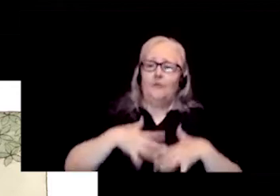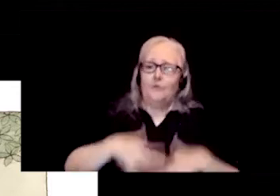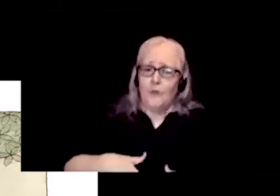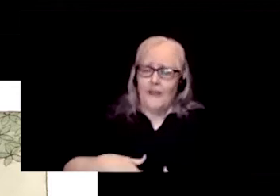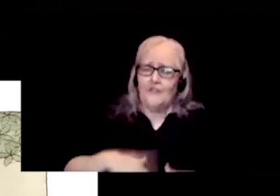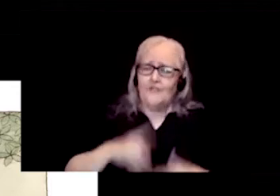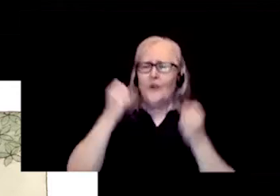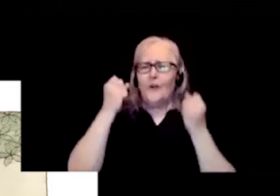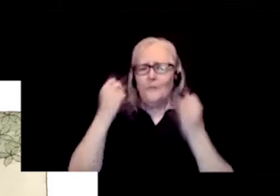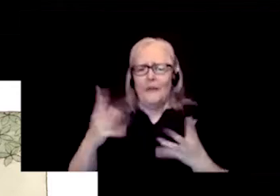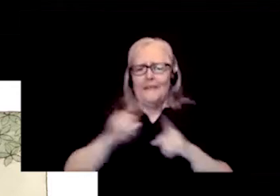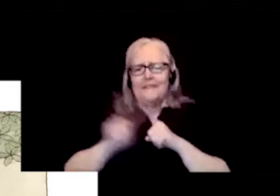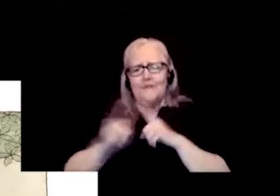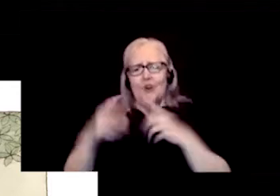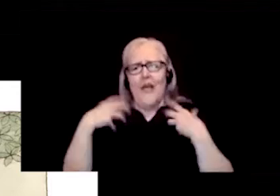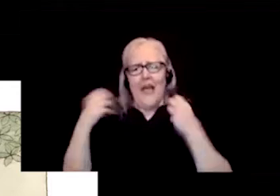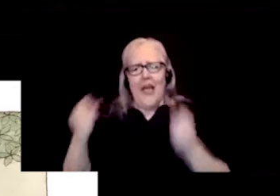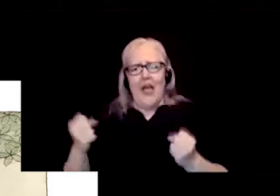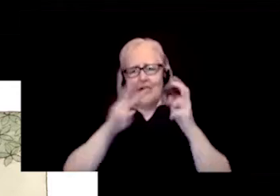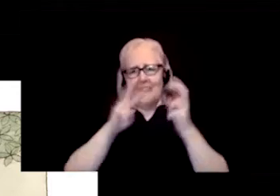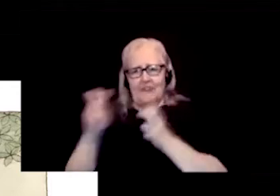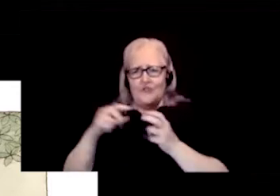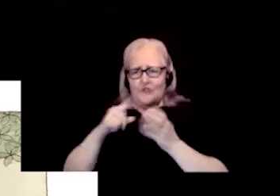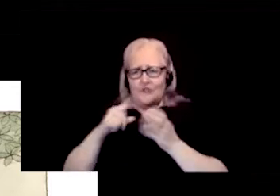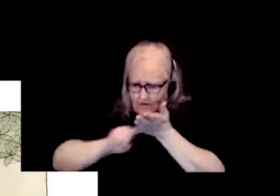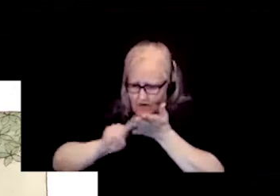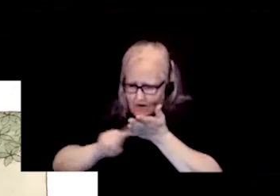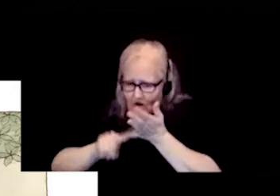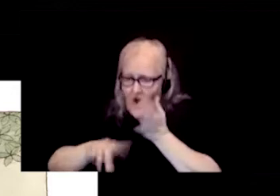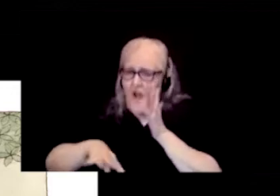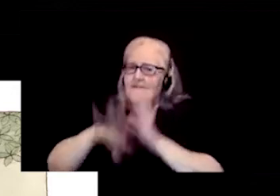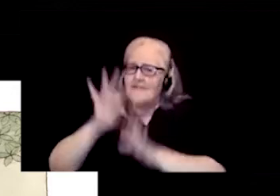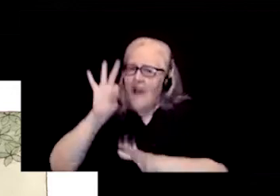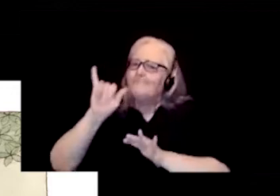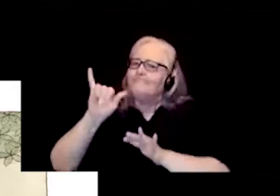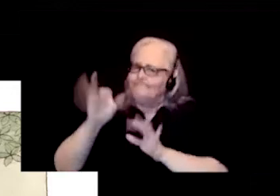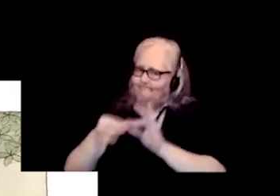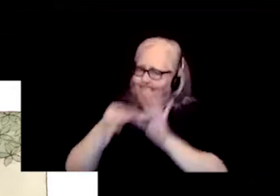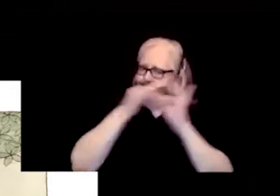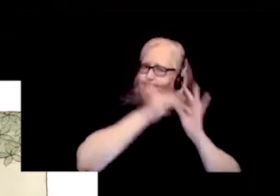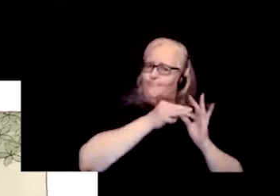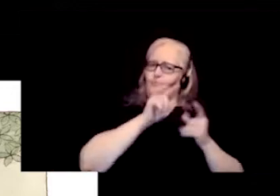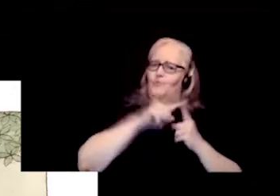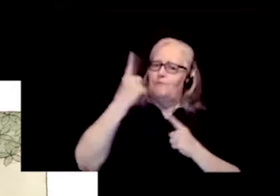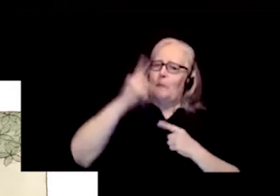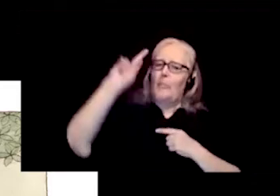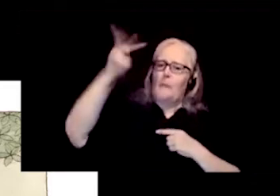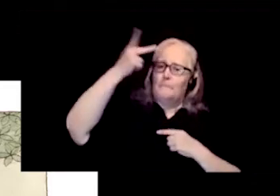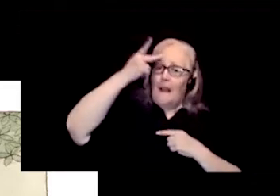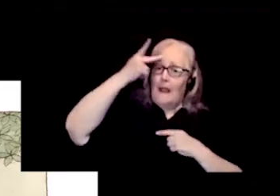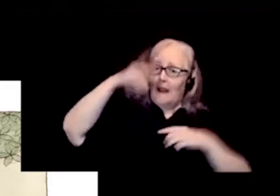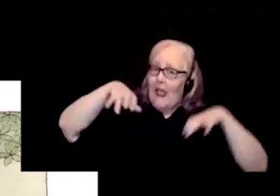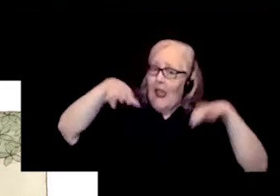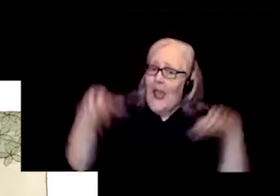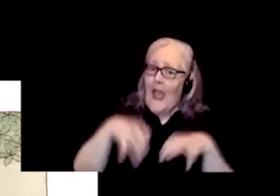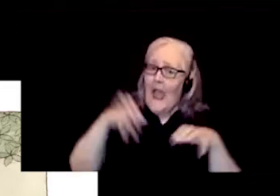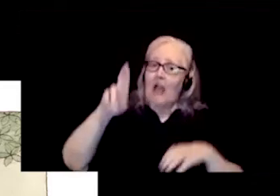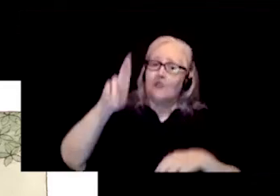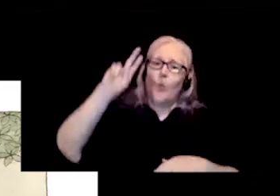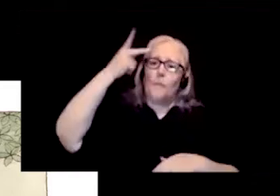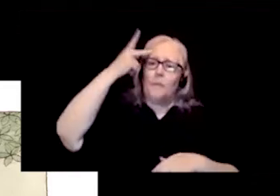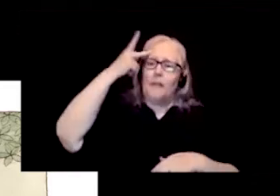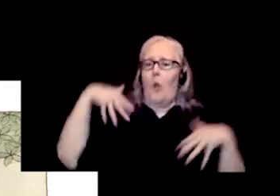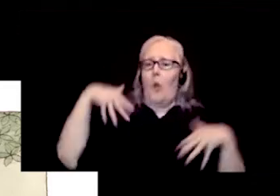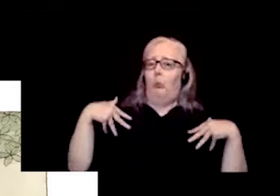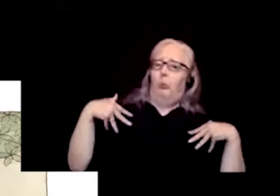be firmly linked back to political action or inaction. By understanding the political determinants of health,